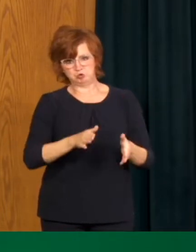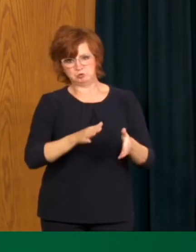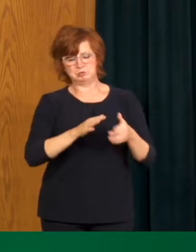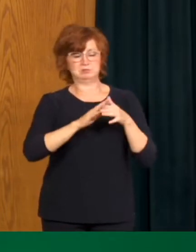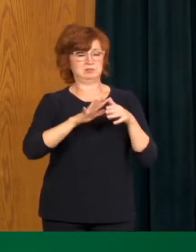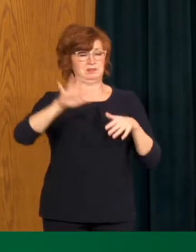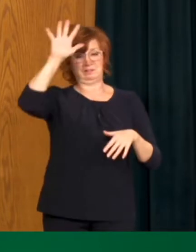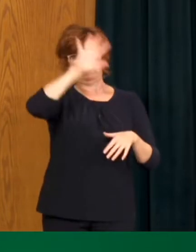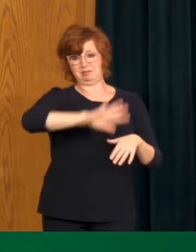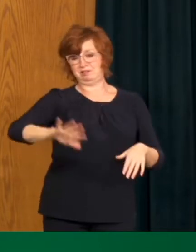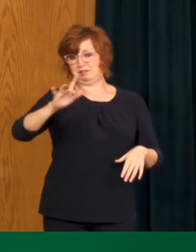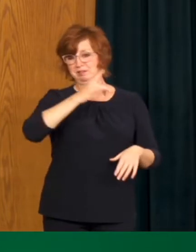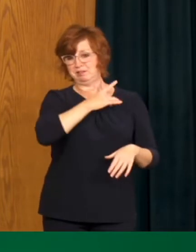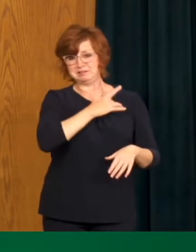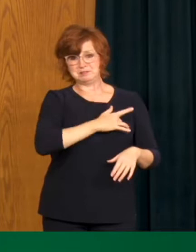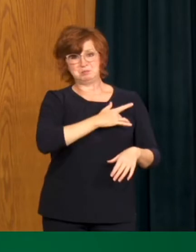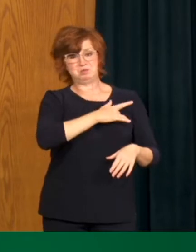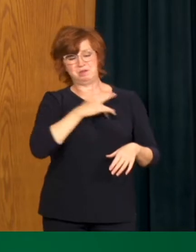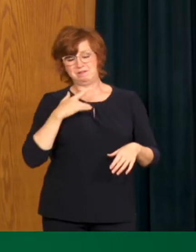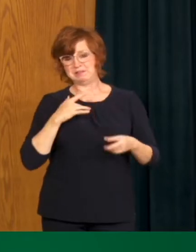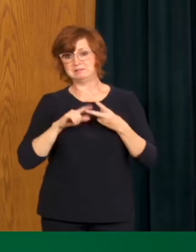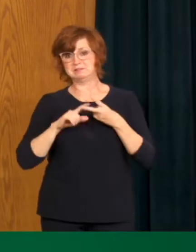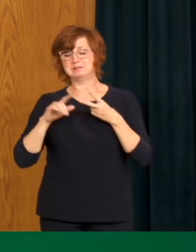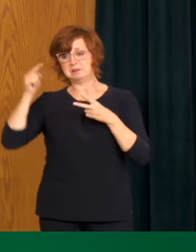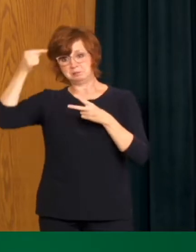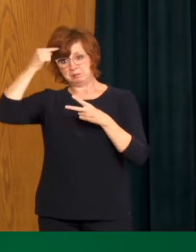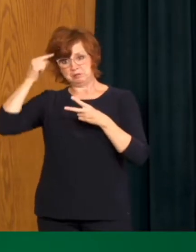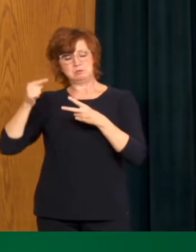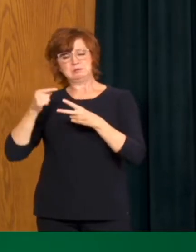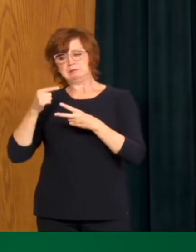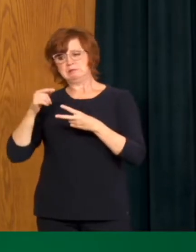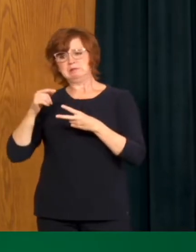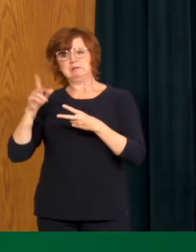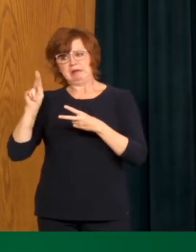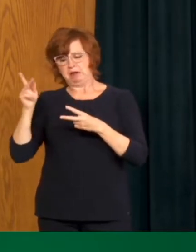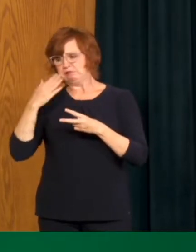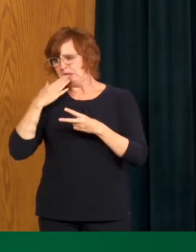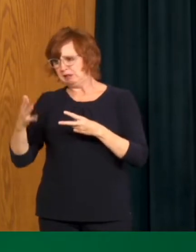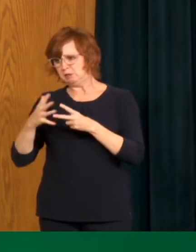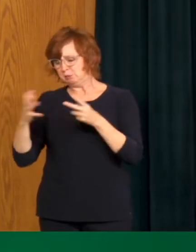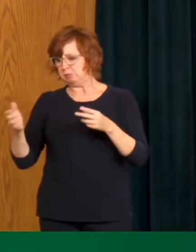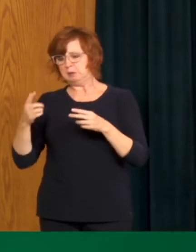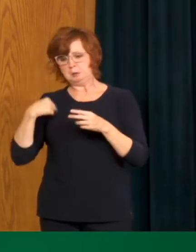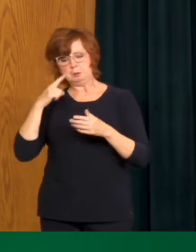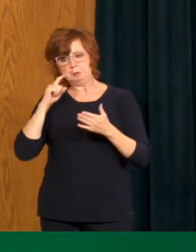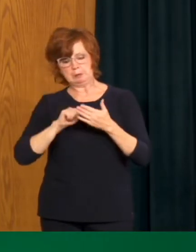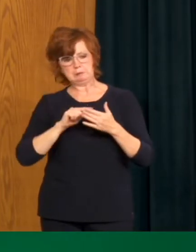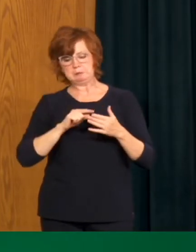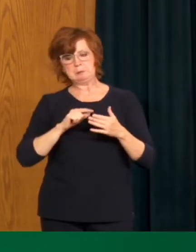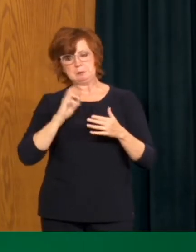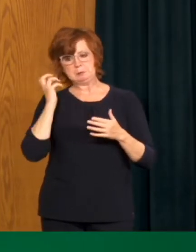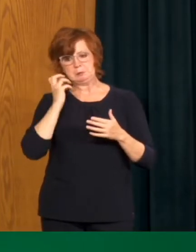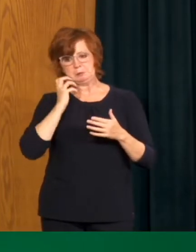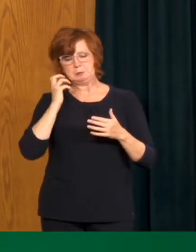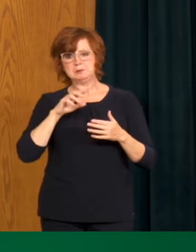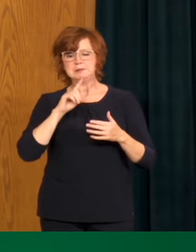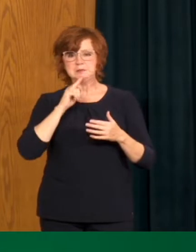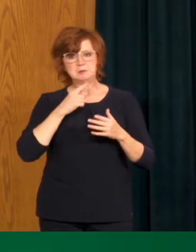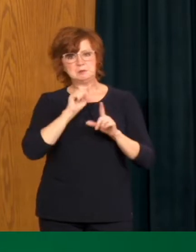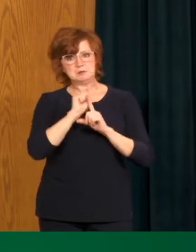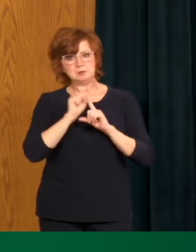residents in the pandemic. I'd like to join the Minister in acknowledging the challenging situation that we face in the southwest and west central regions of the